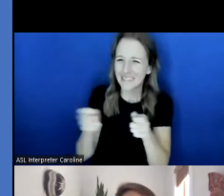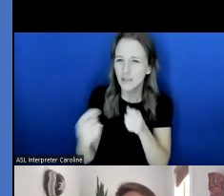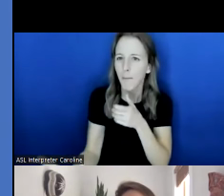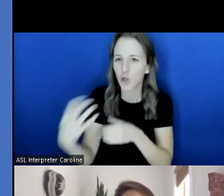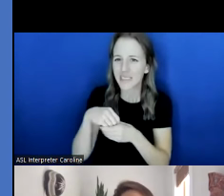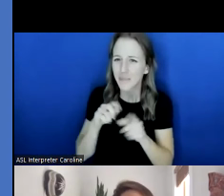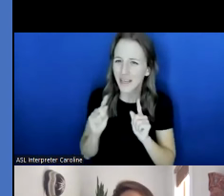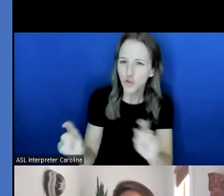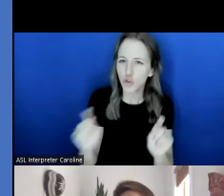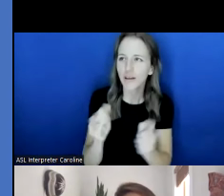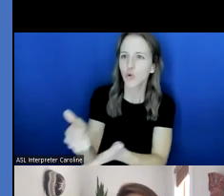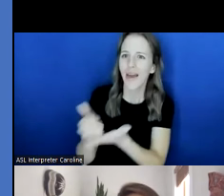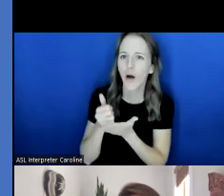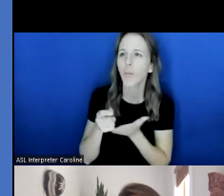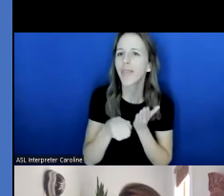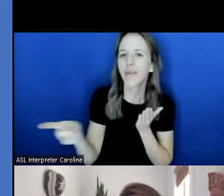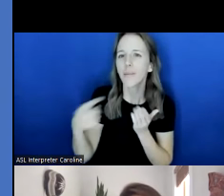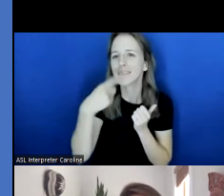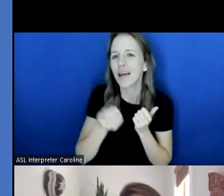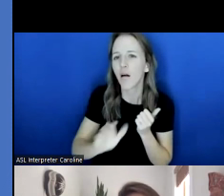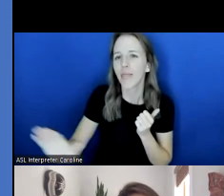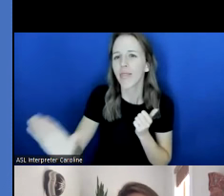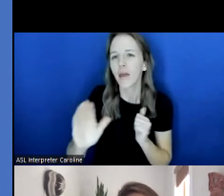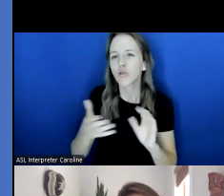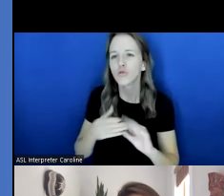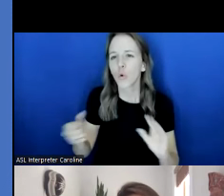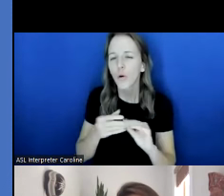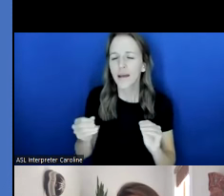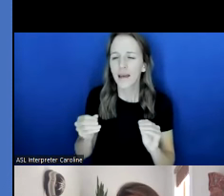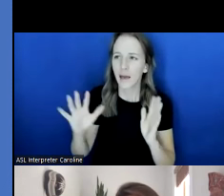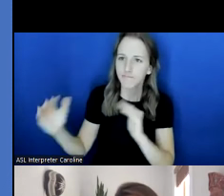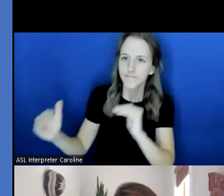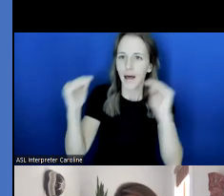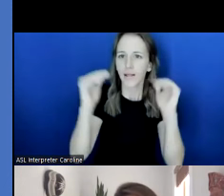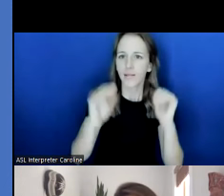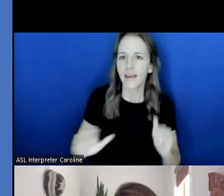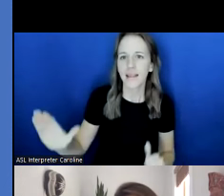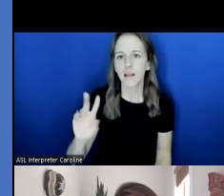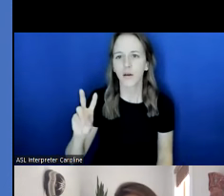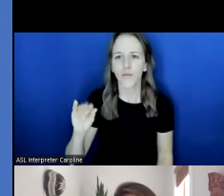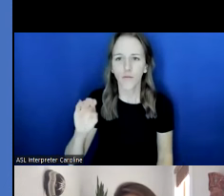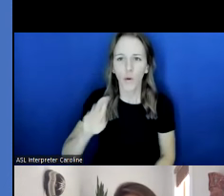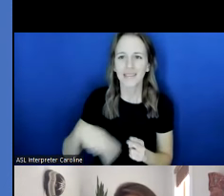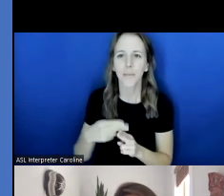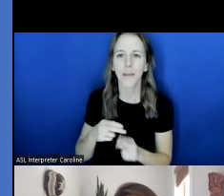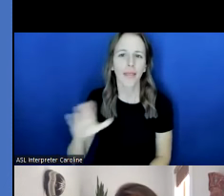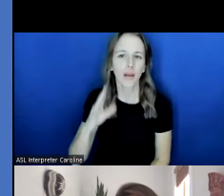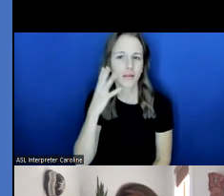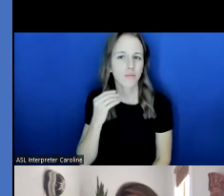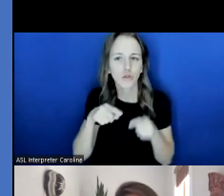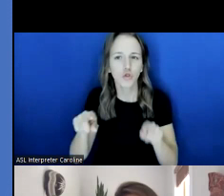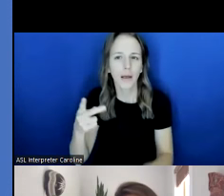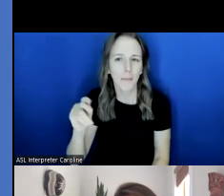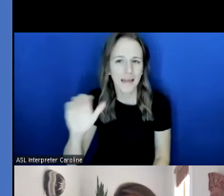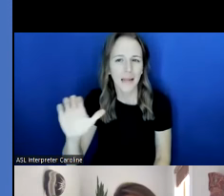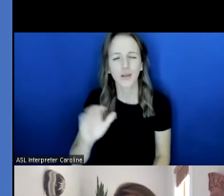tell their story and raise their voice about what their experiences during the pandemic really were. So the community partners were essential, and I'll talk more about that as